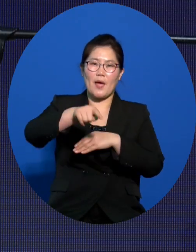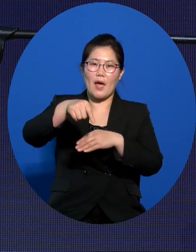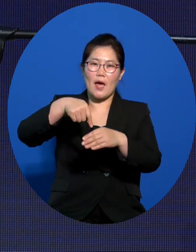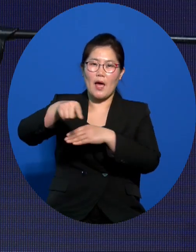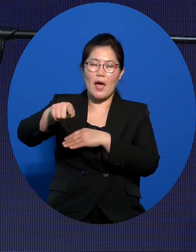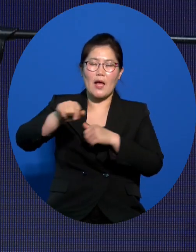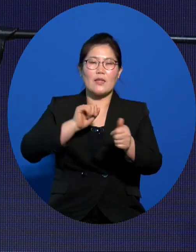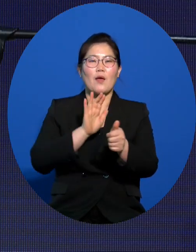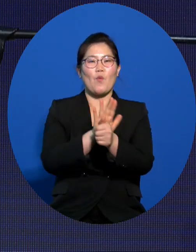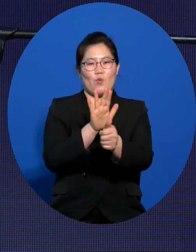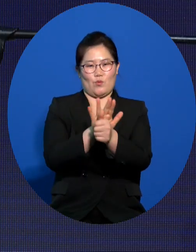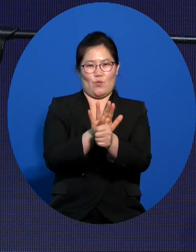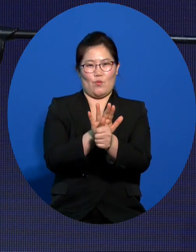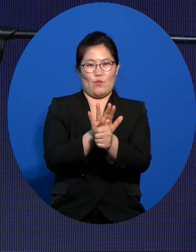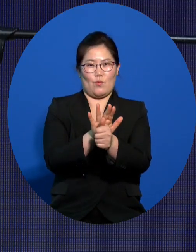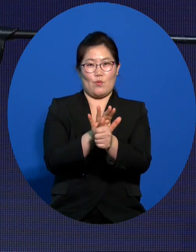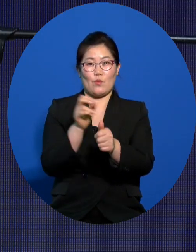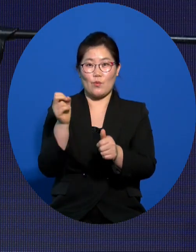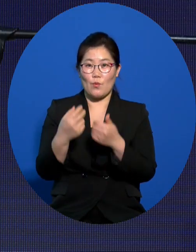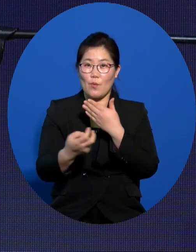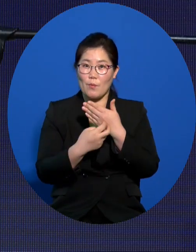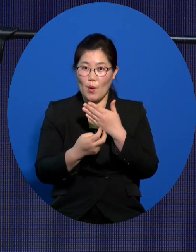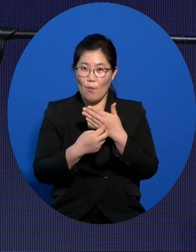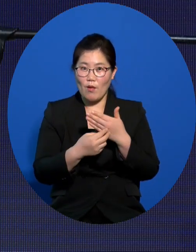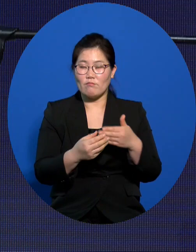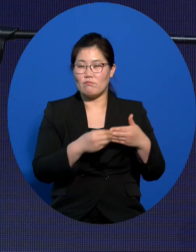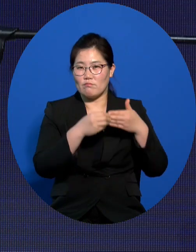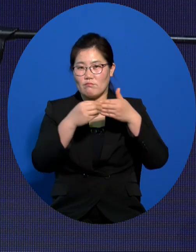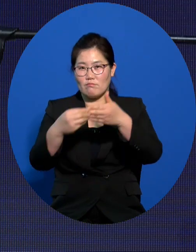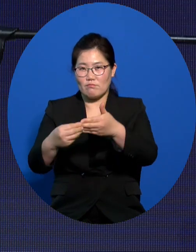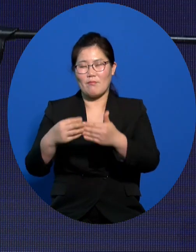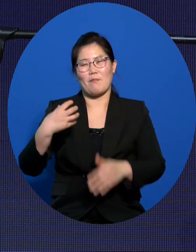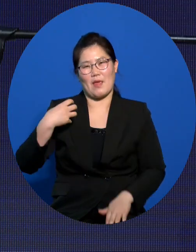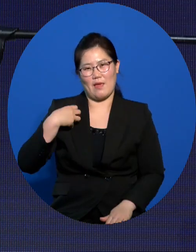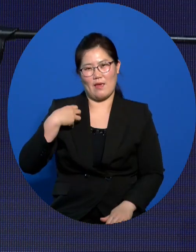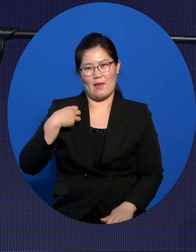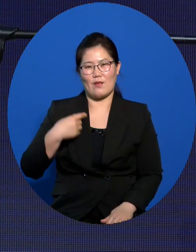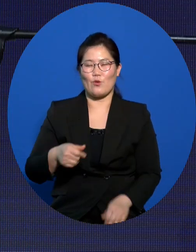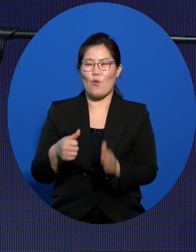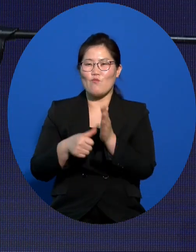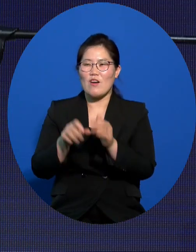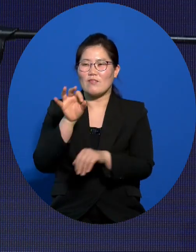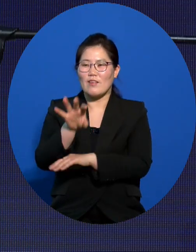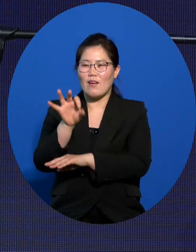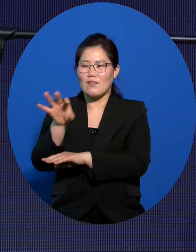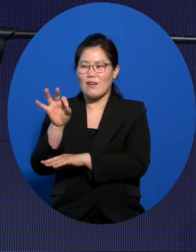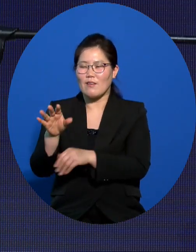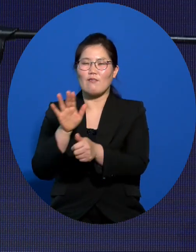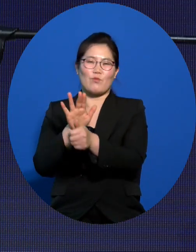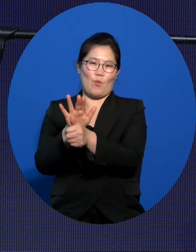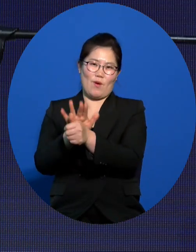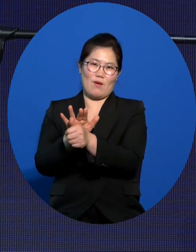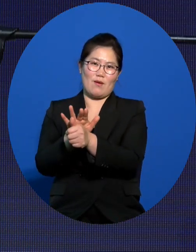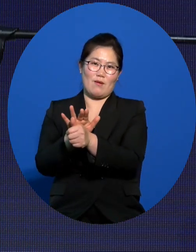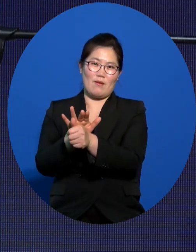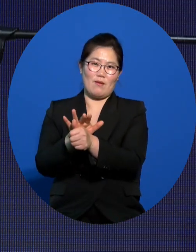go outside, go to the hospital, go grocery